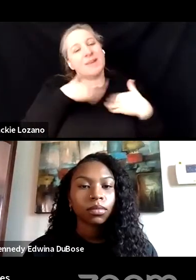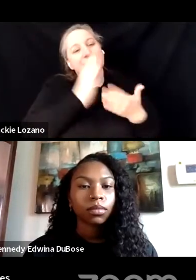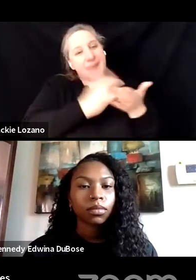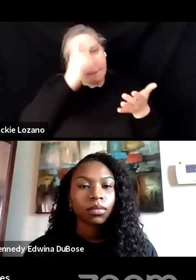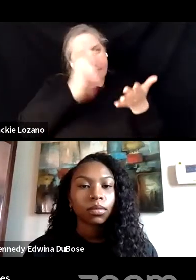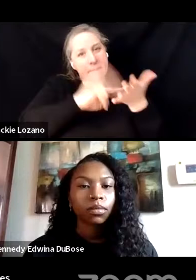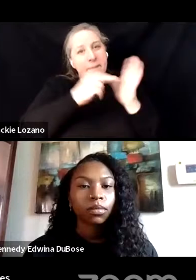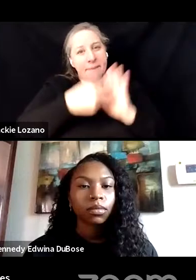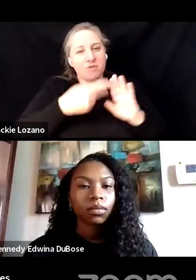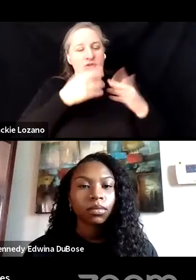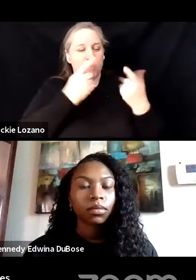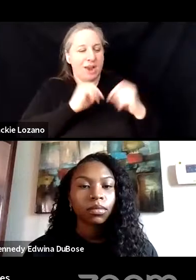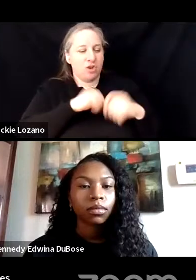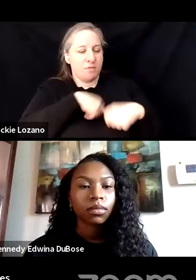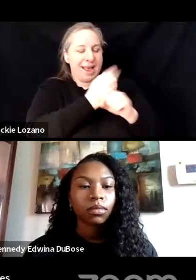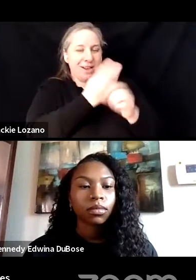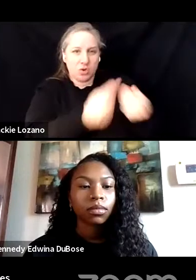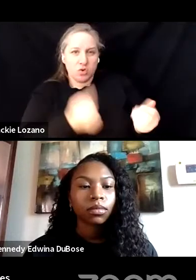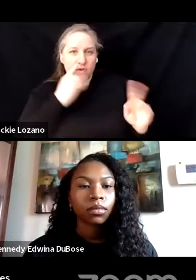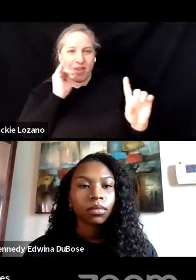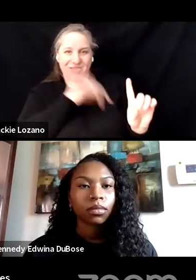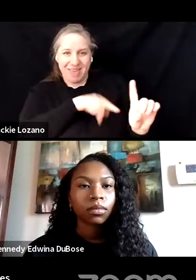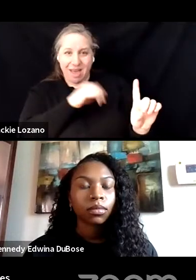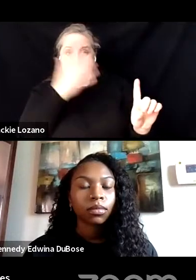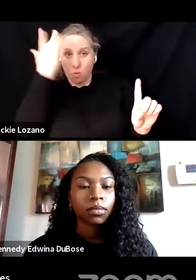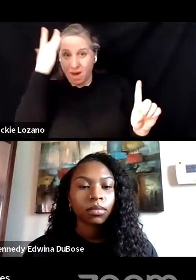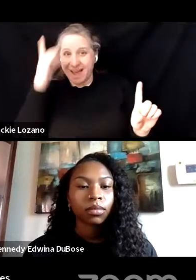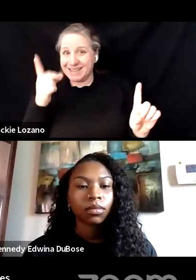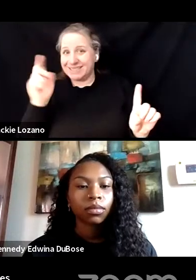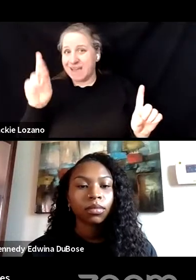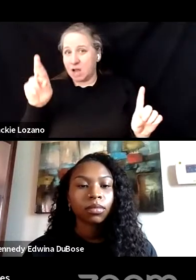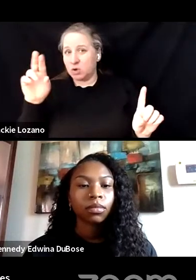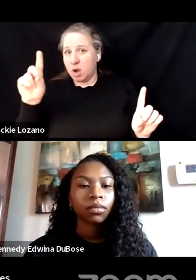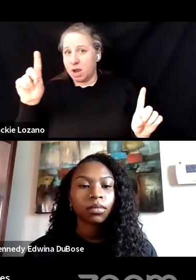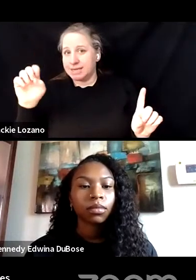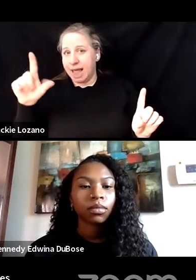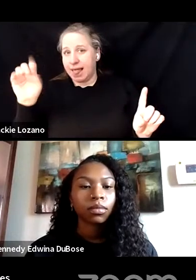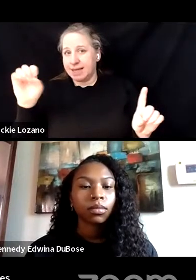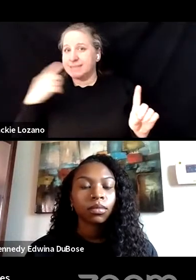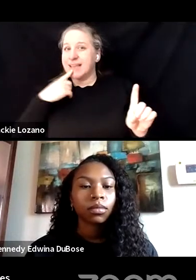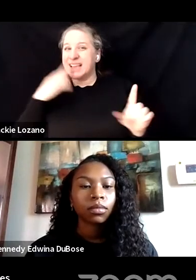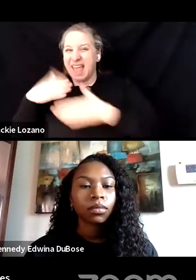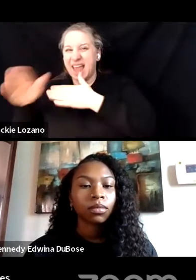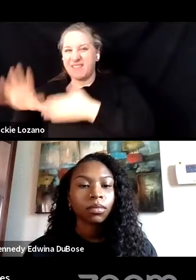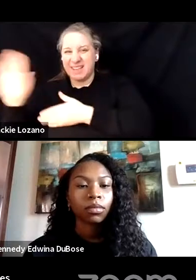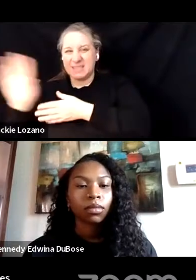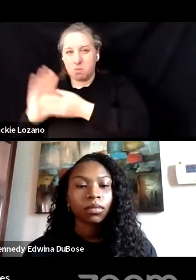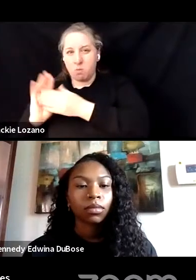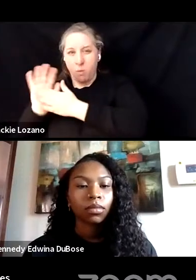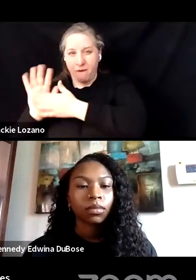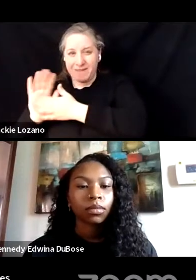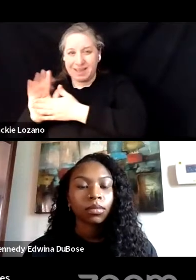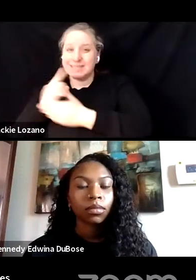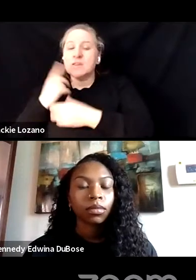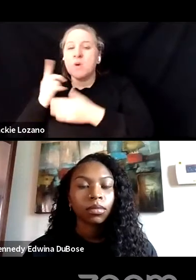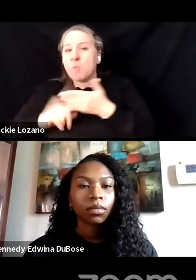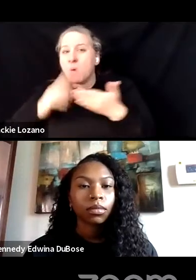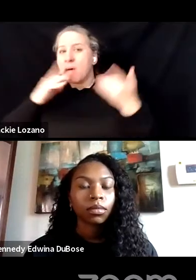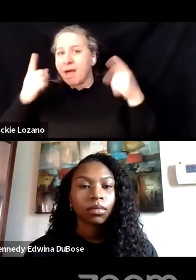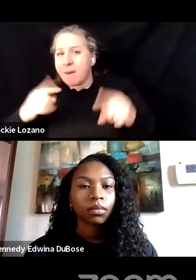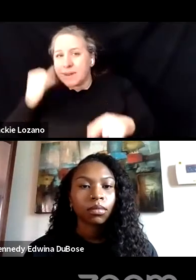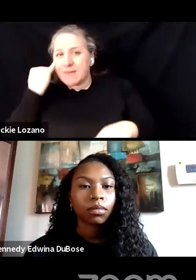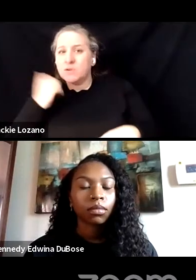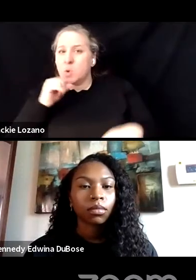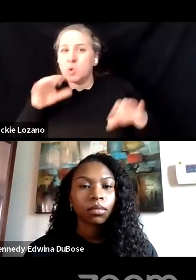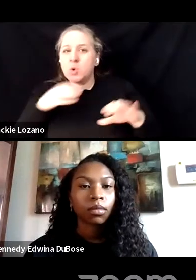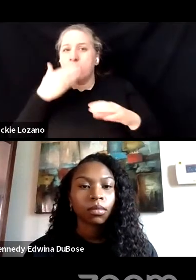creating solutions for that. Because like Dr. Dale says at the end of his movie, what is going to happen if we don't do a better job of getting